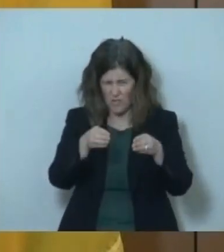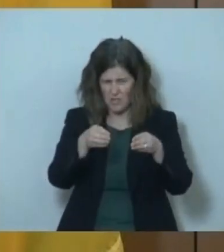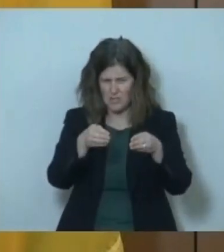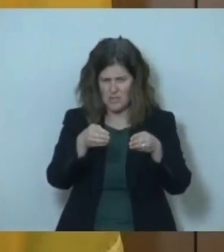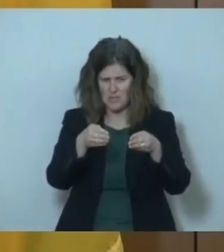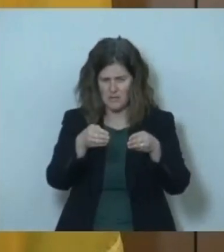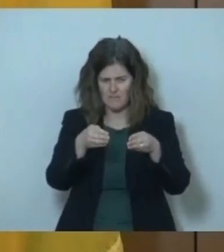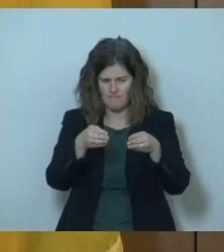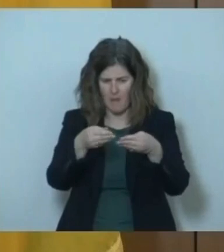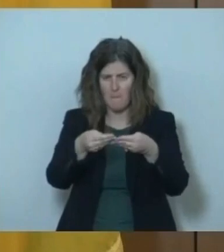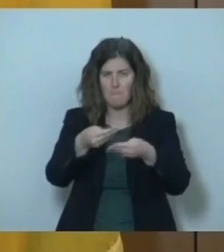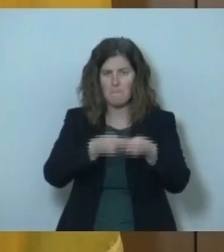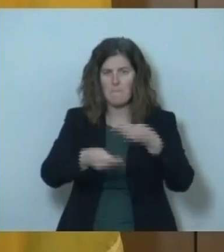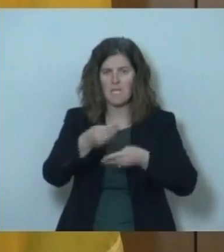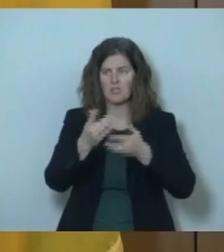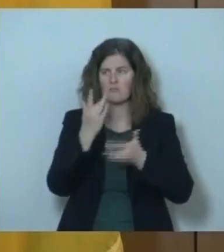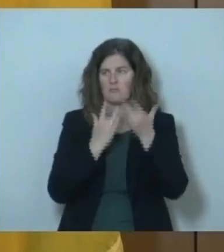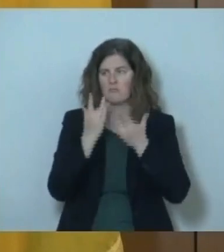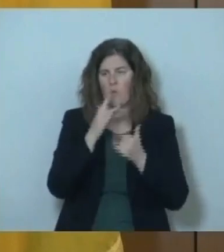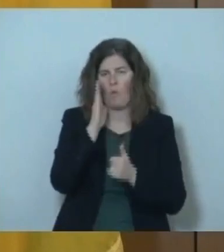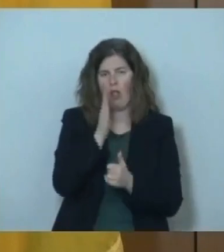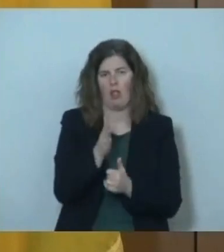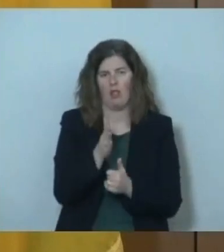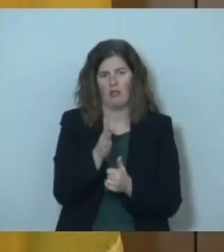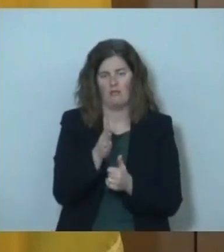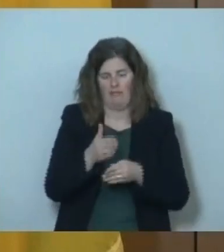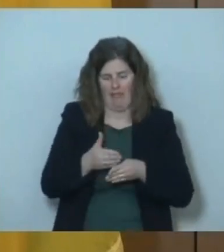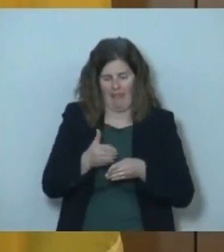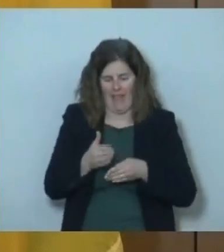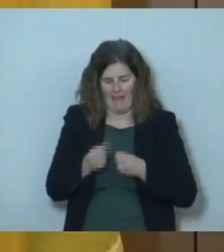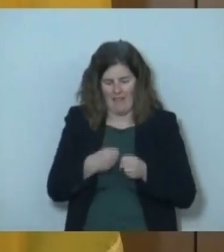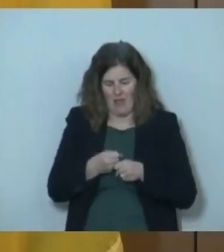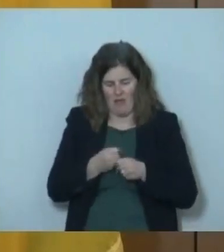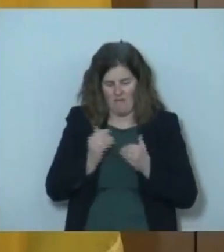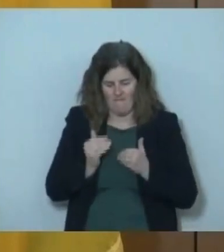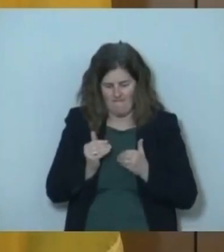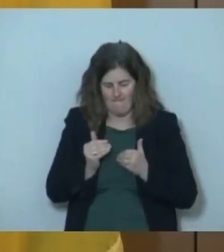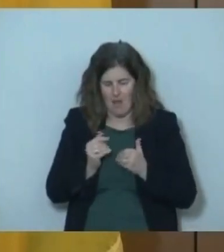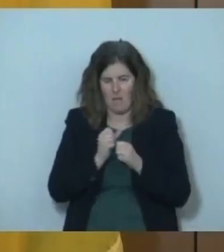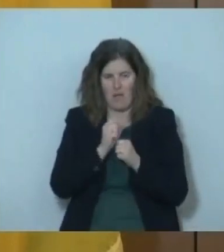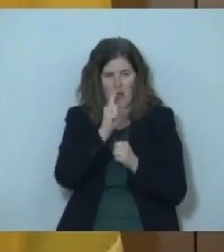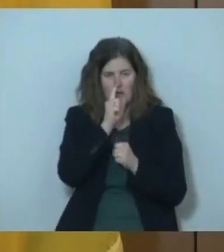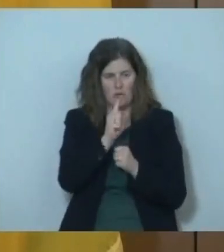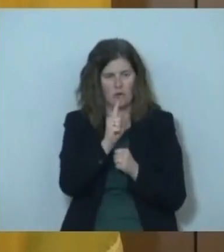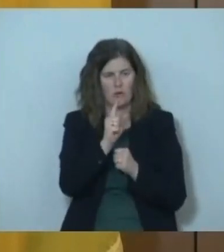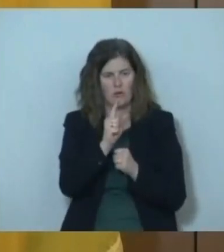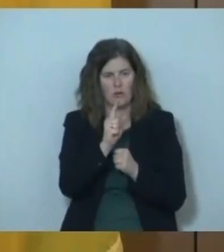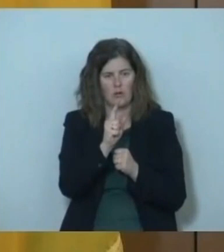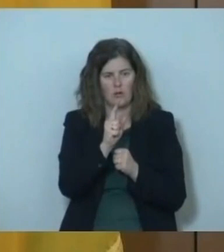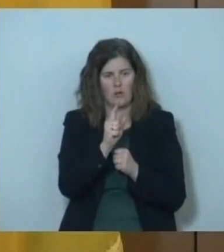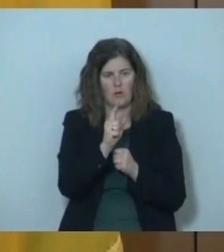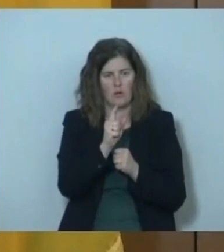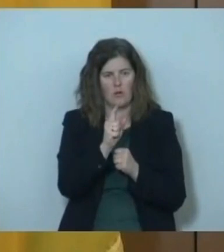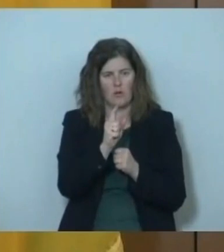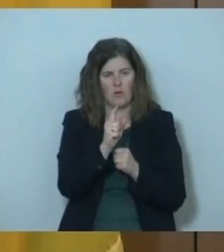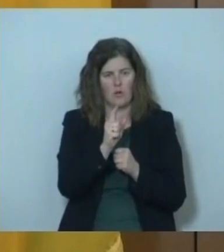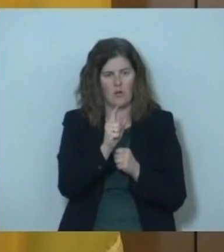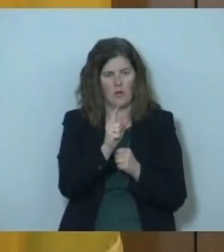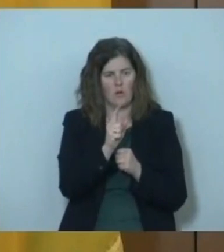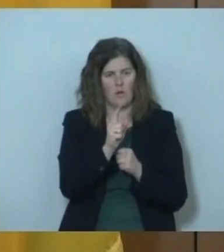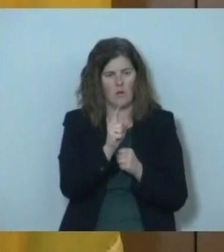the budget gap, all right? End of year, and making sure that we erode entirely